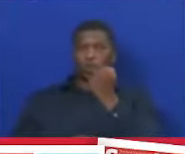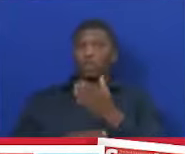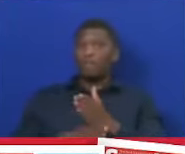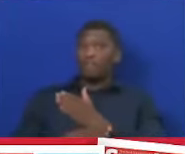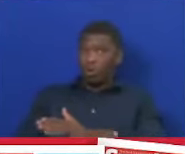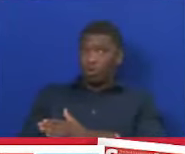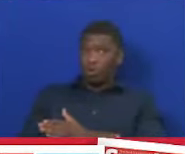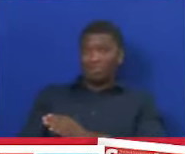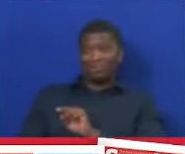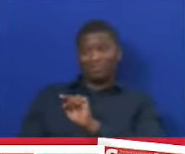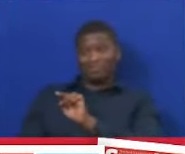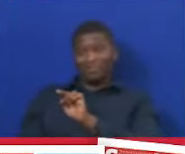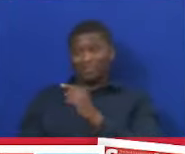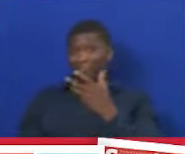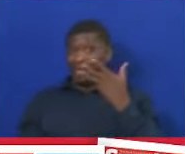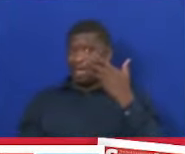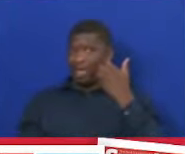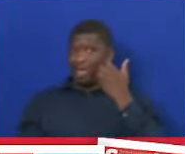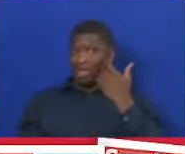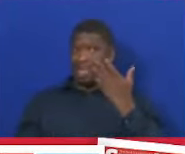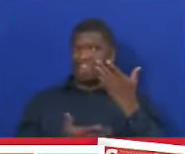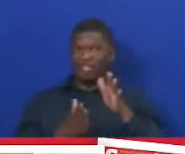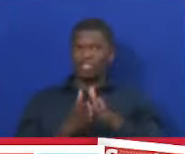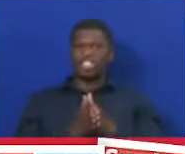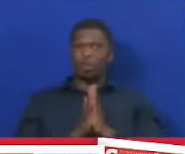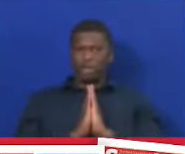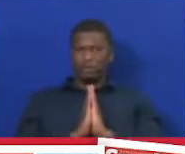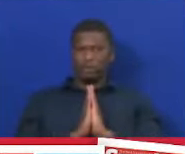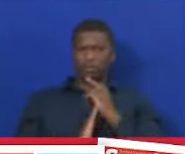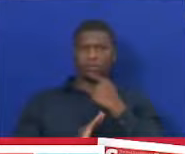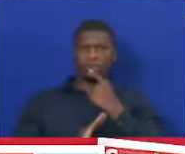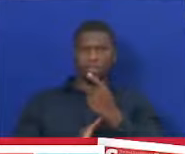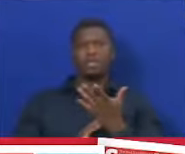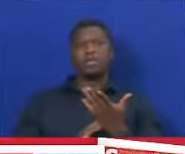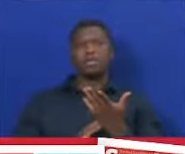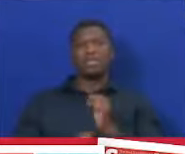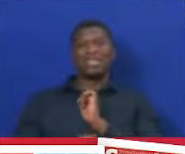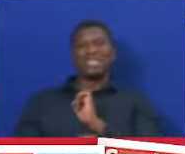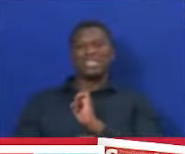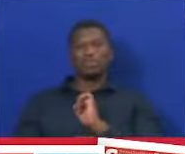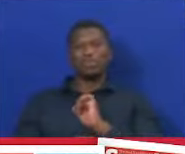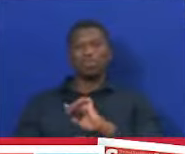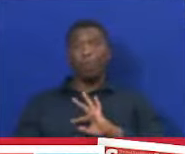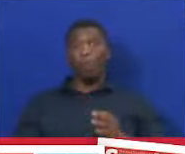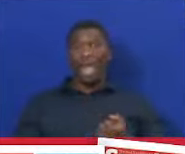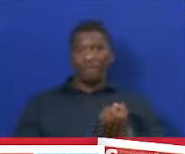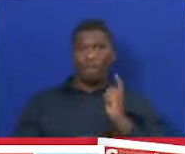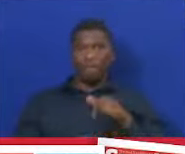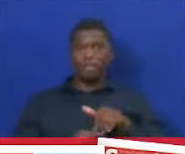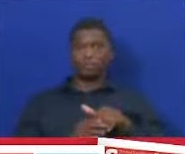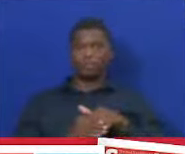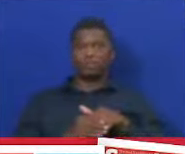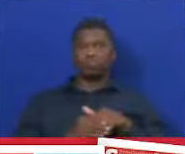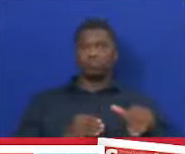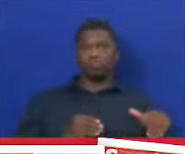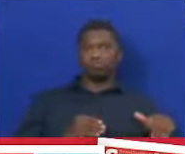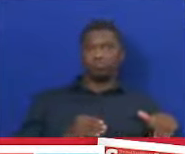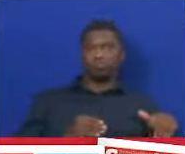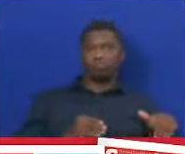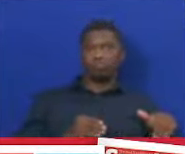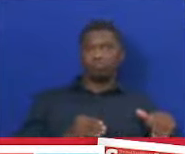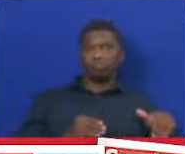that his wife be excused from the room, and indeed